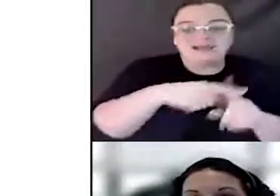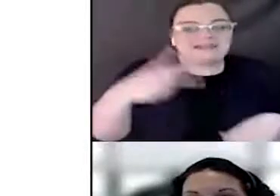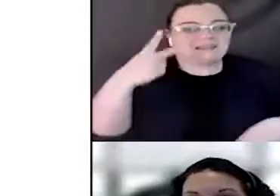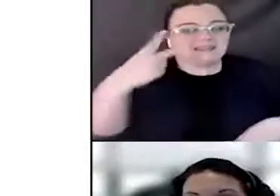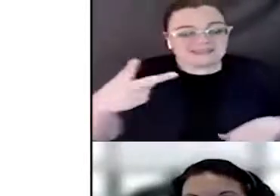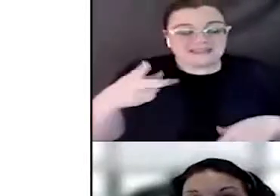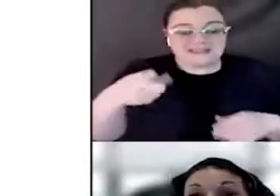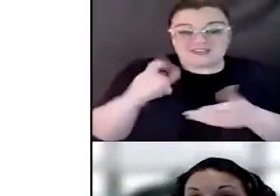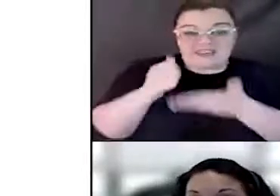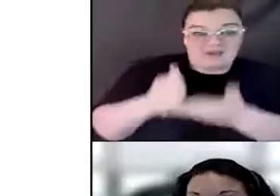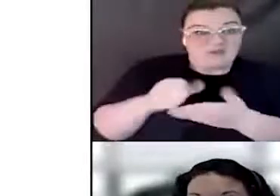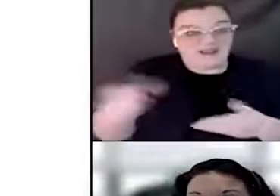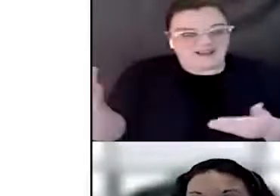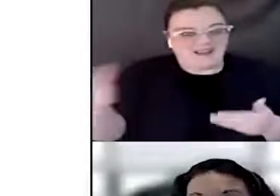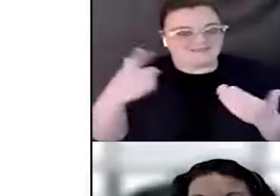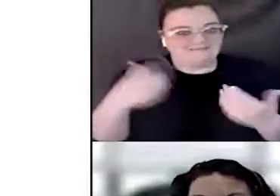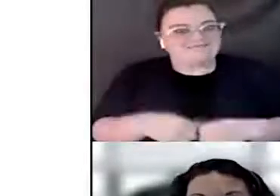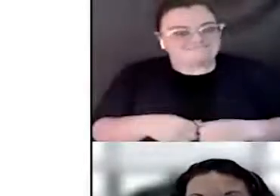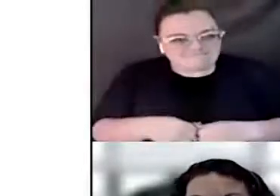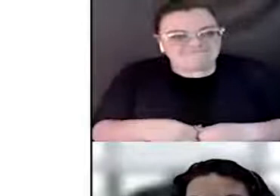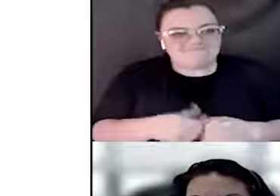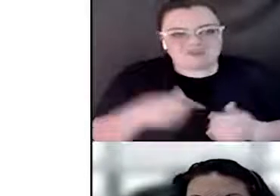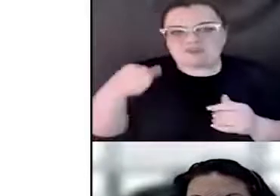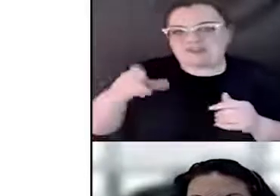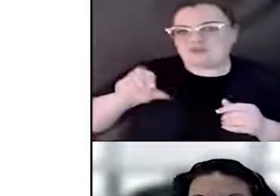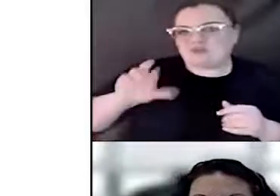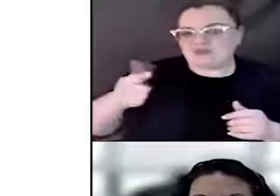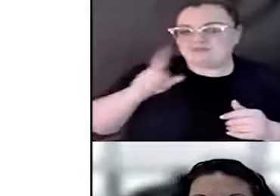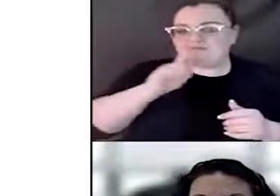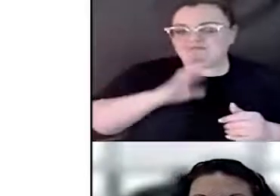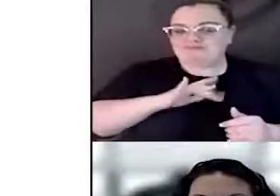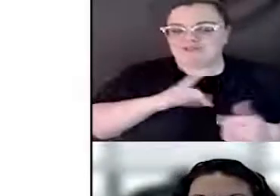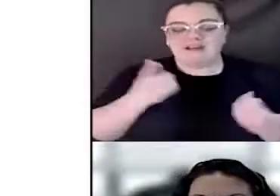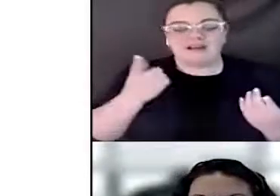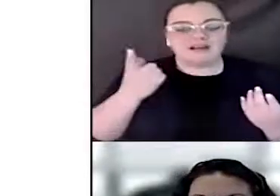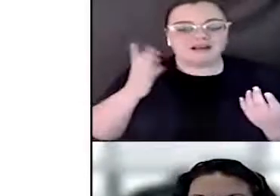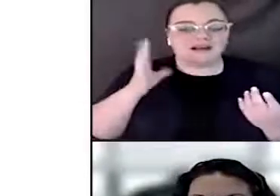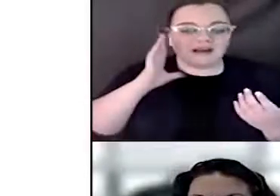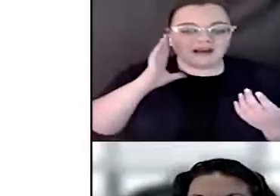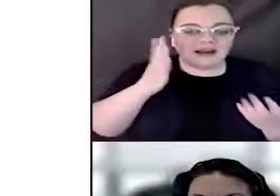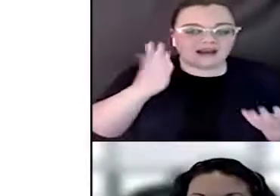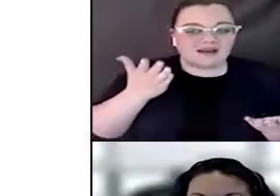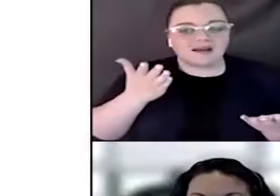some other ways too, get it with the organization. So it's a